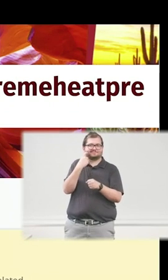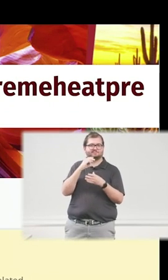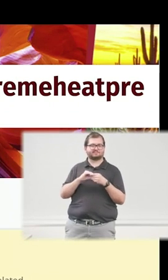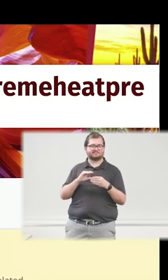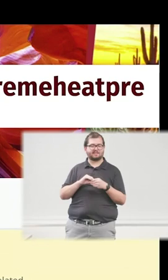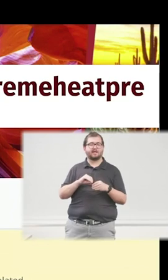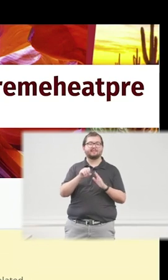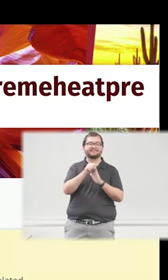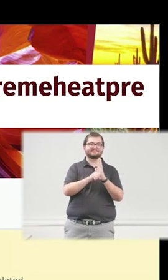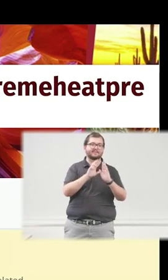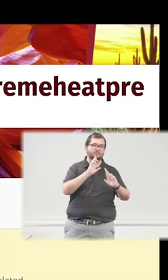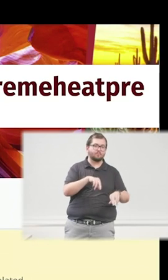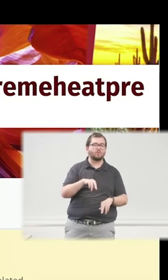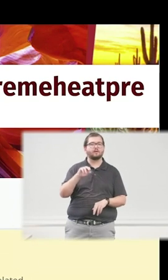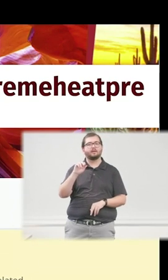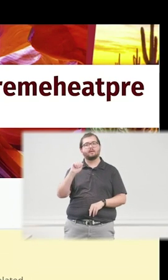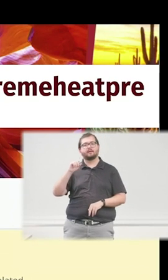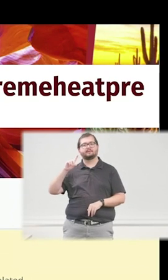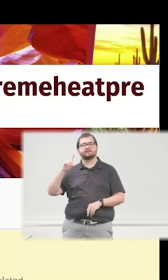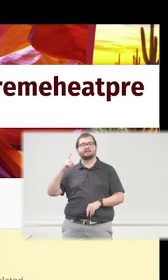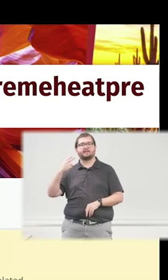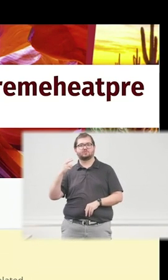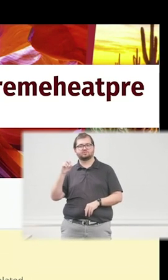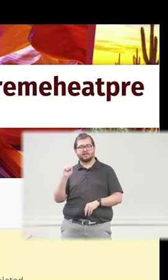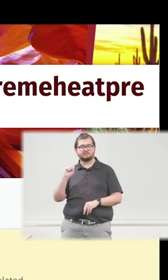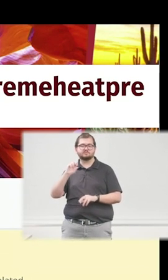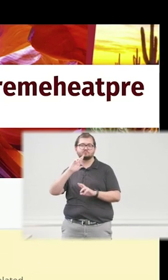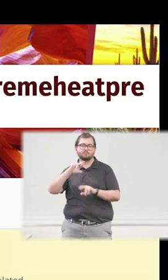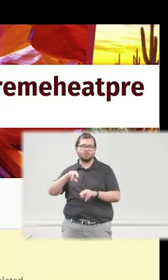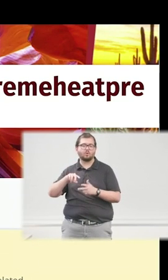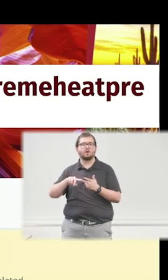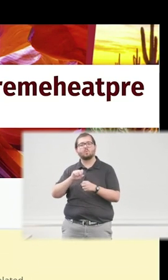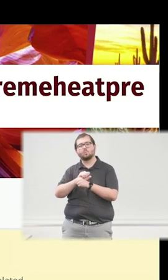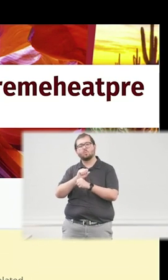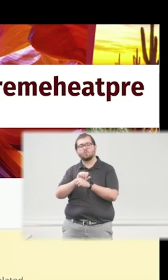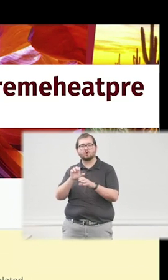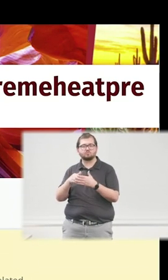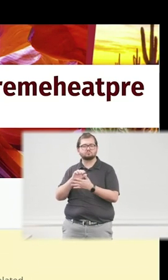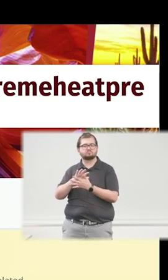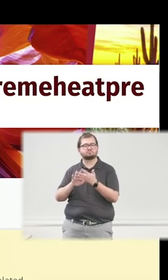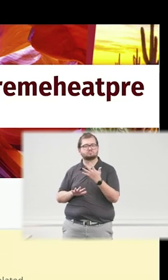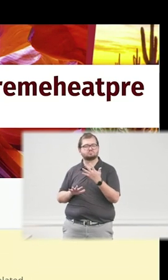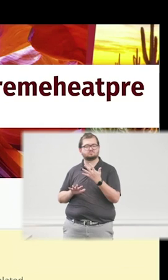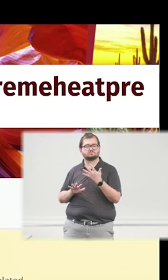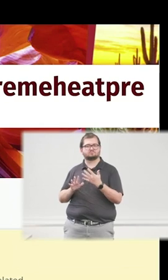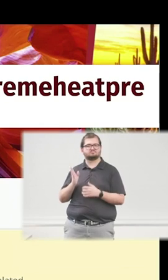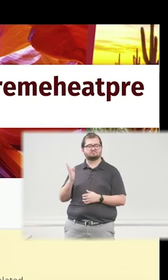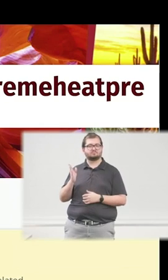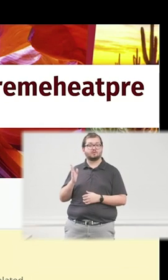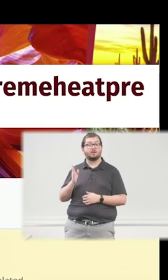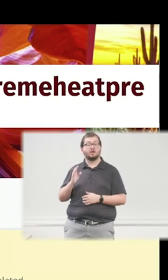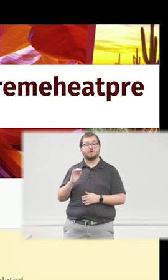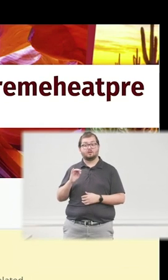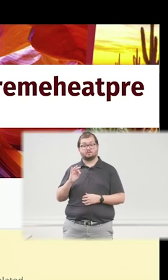report, the ADHS heat report, and the work groups. And it will link out to